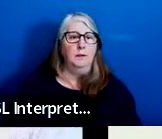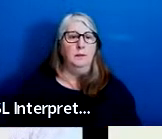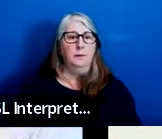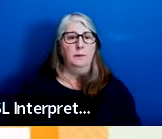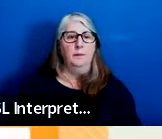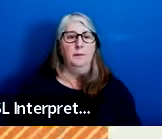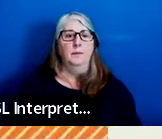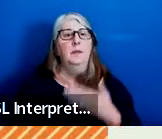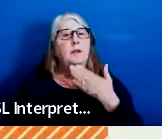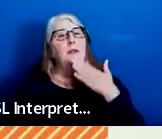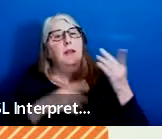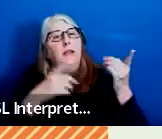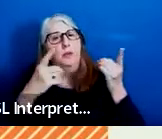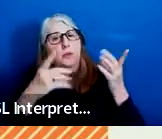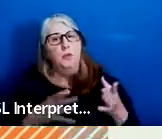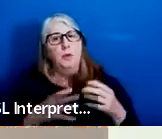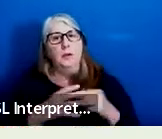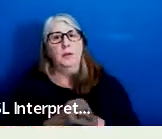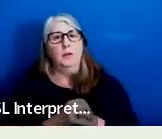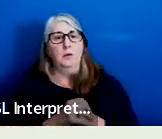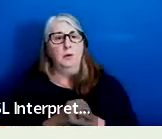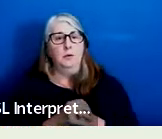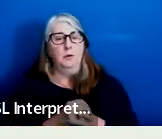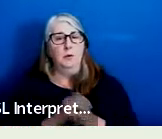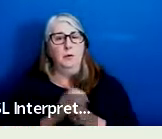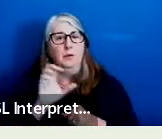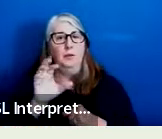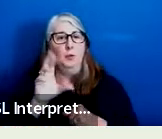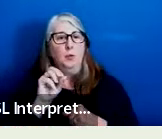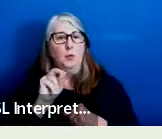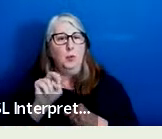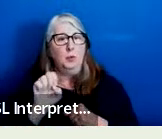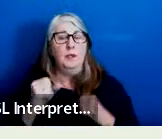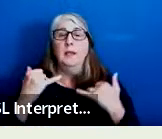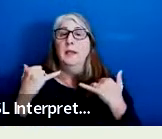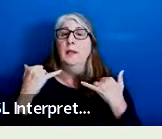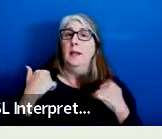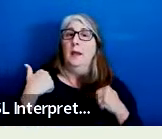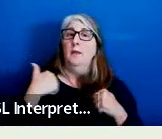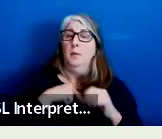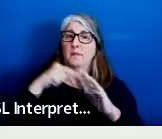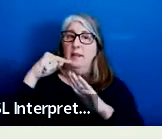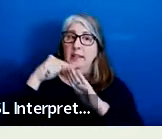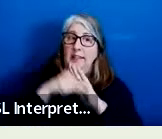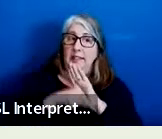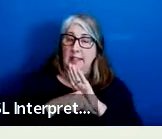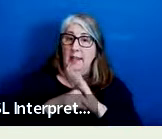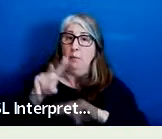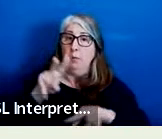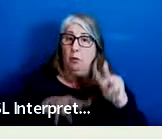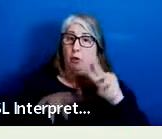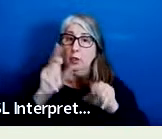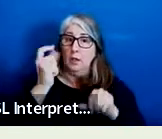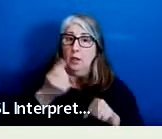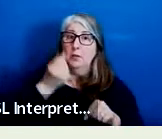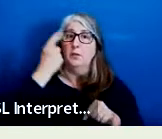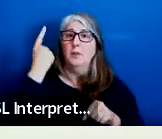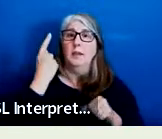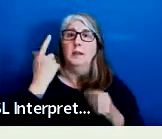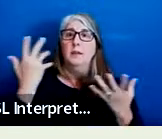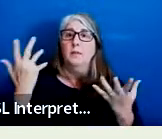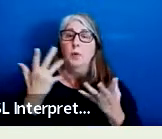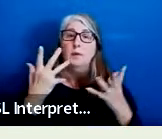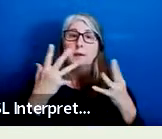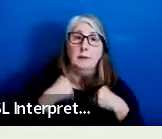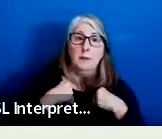Thank you, Director Crooms. Now that we've had an in-depth look and understanding of what is accepted